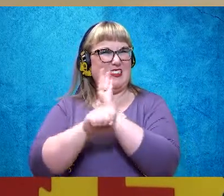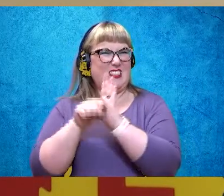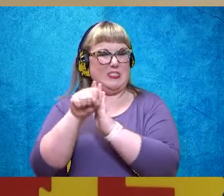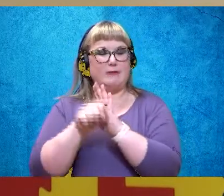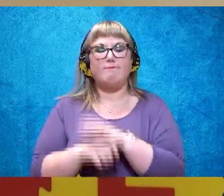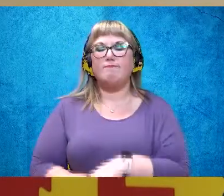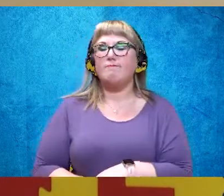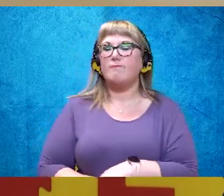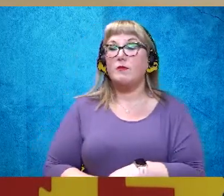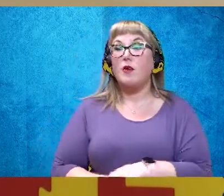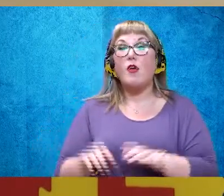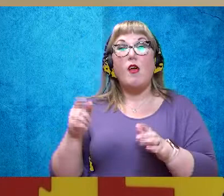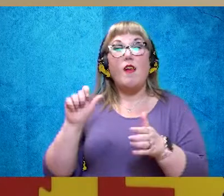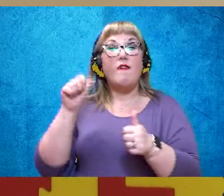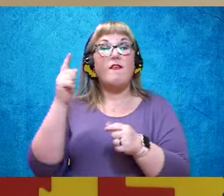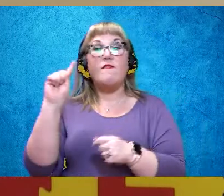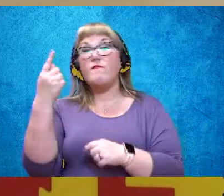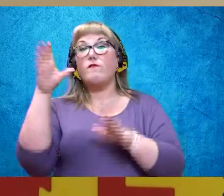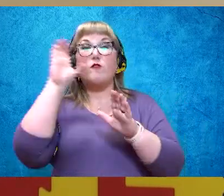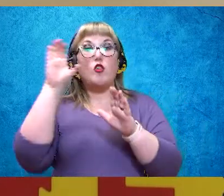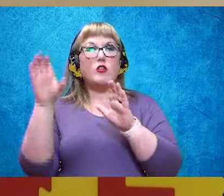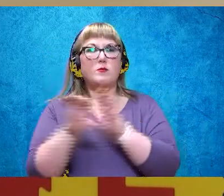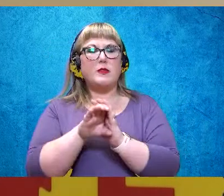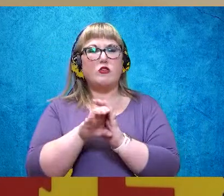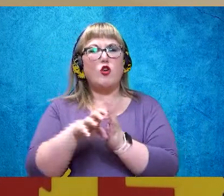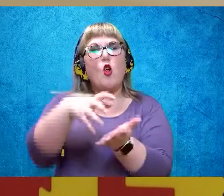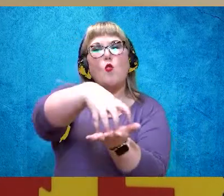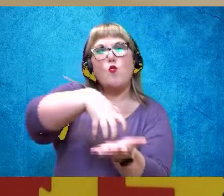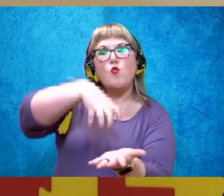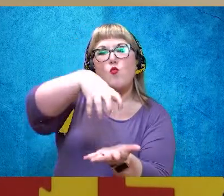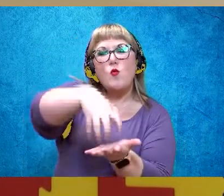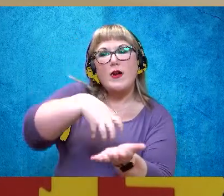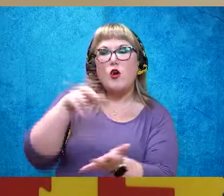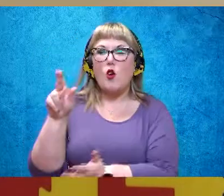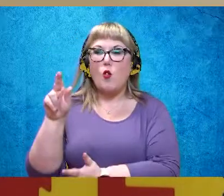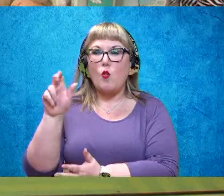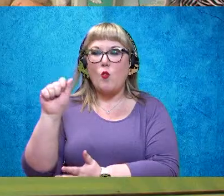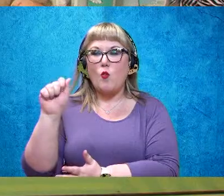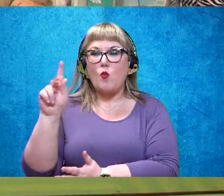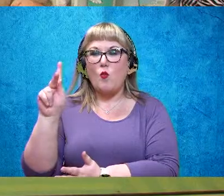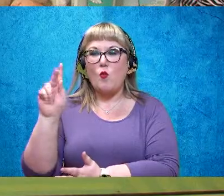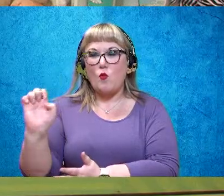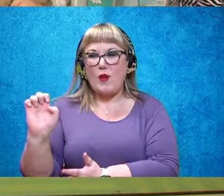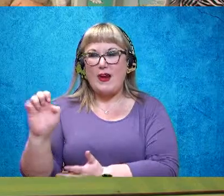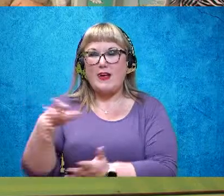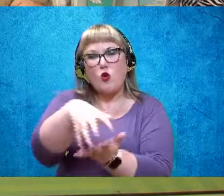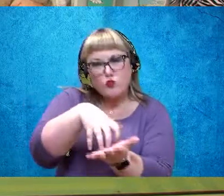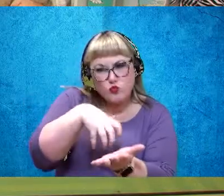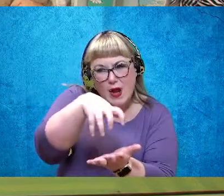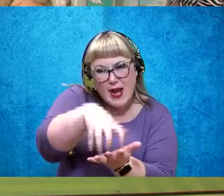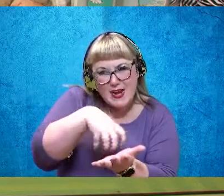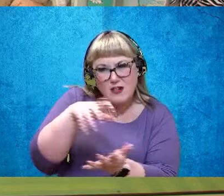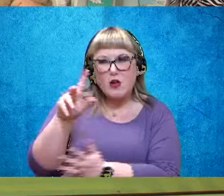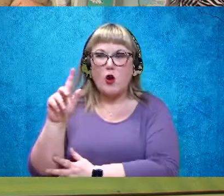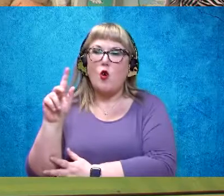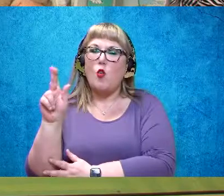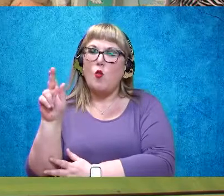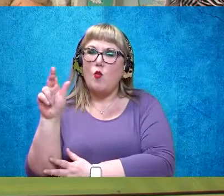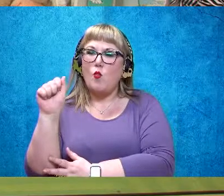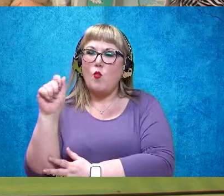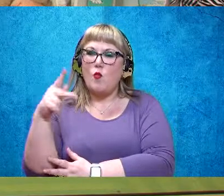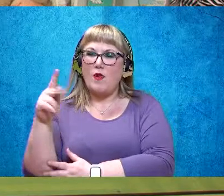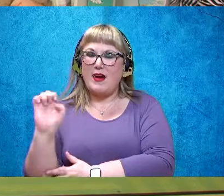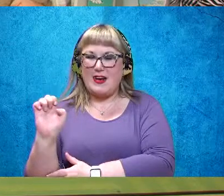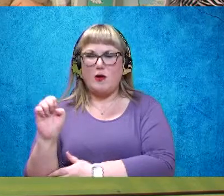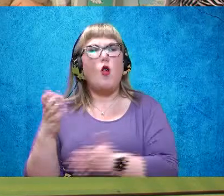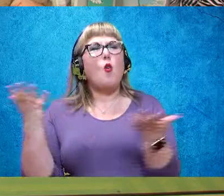my first picture is a rake. Rake. What season would I need